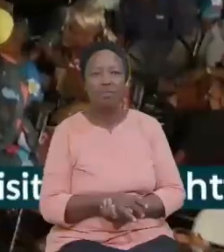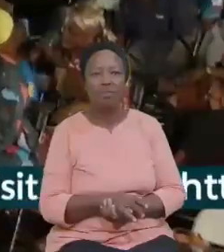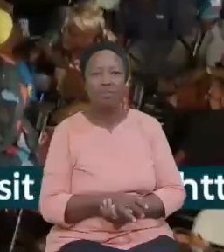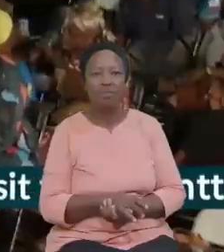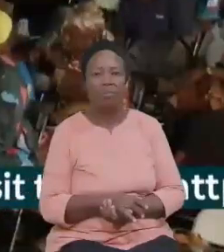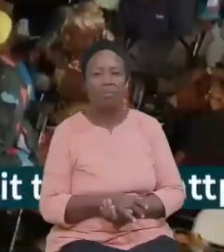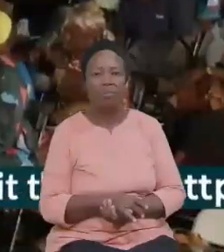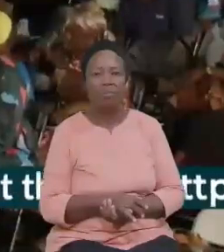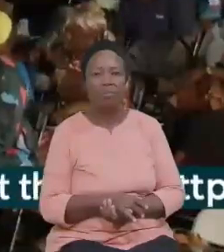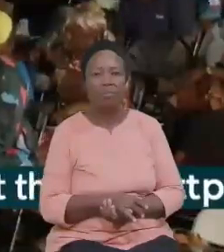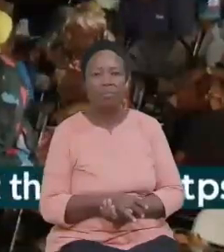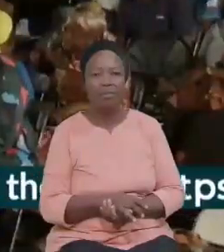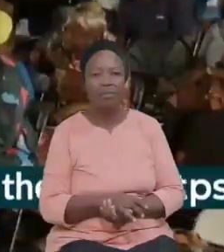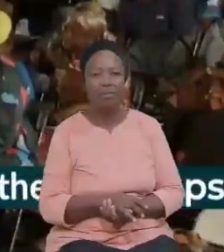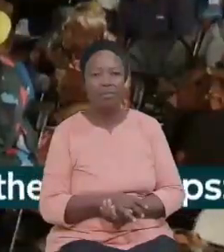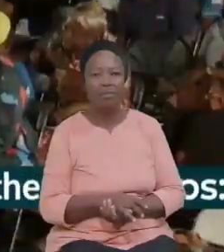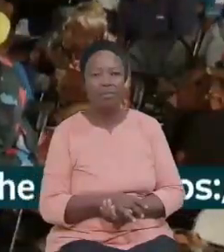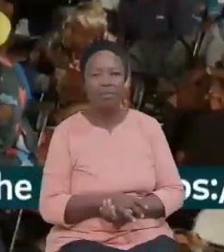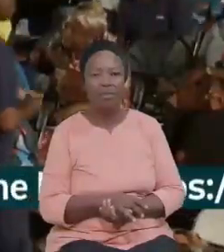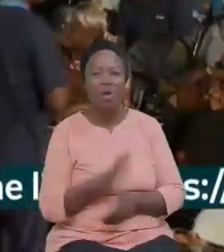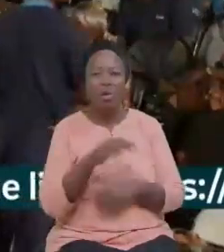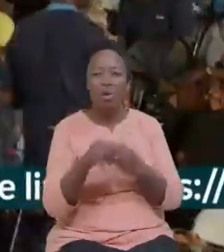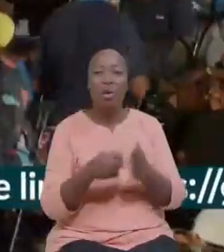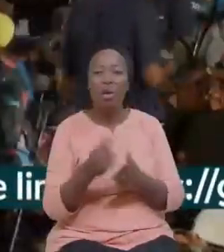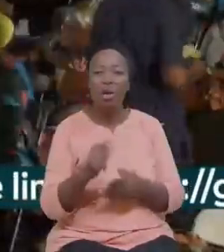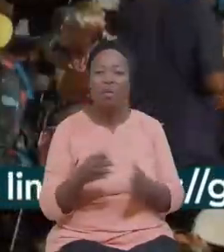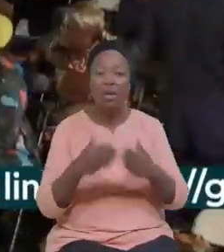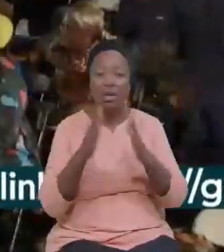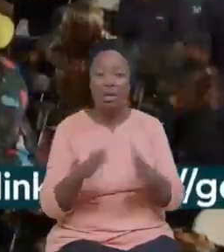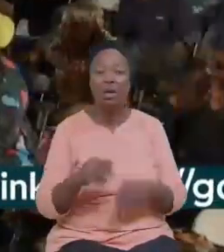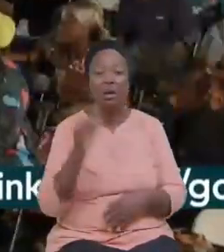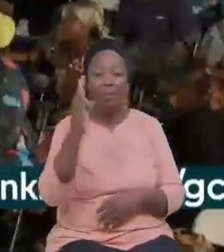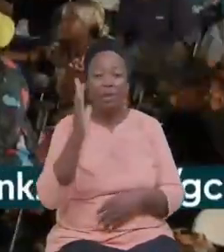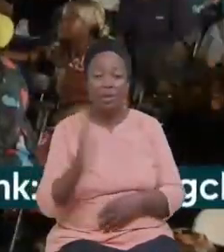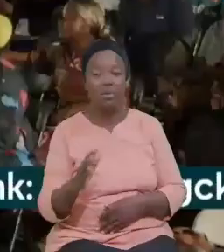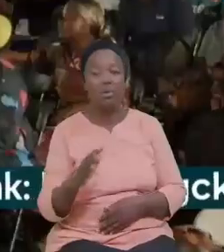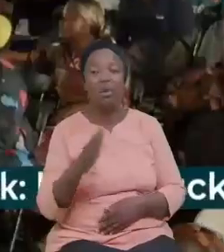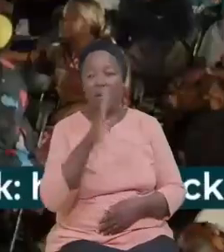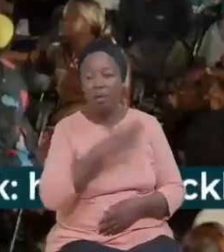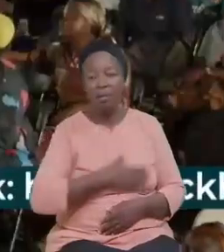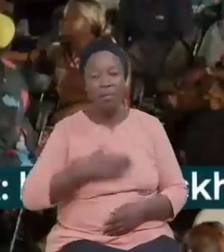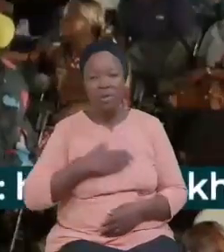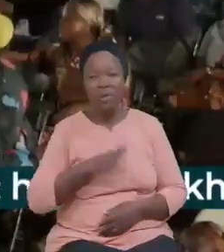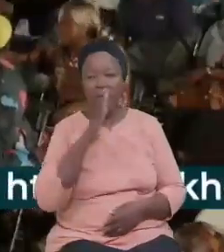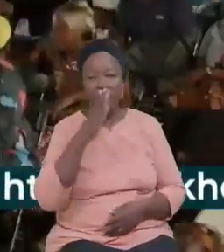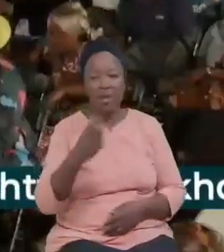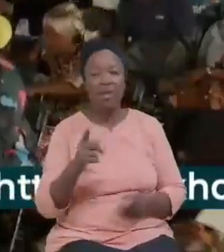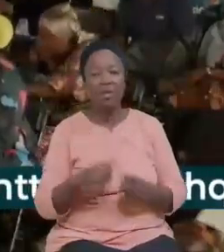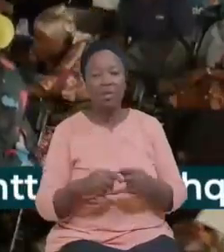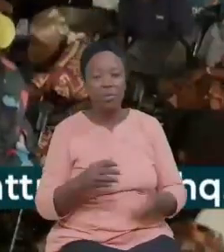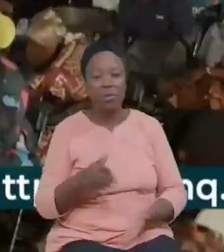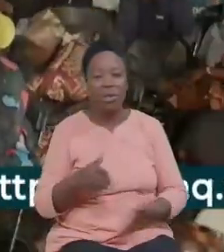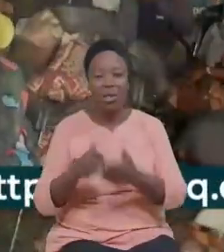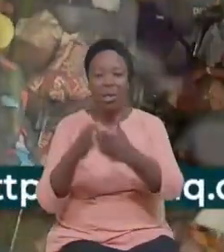The regional overseers also should be around to give proper direction to the